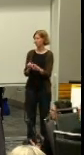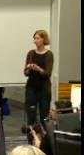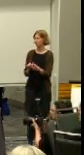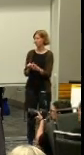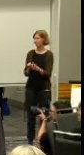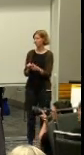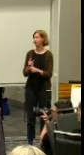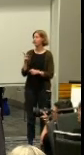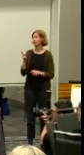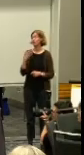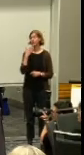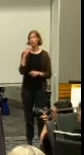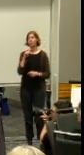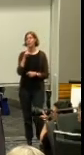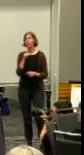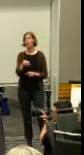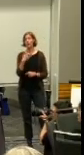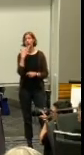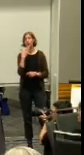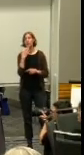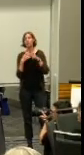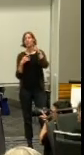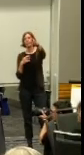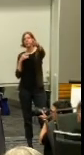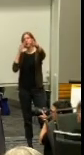All right, thank you, good questions. Others, yeah,